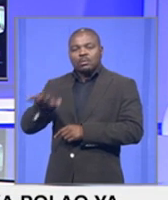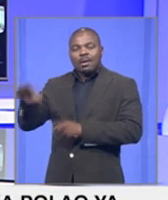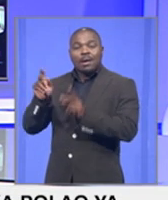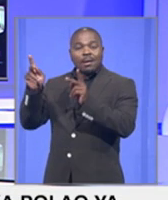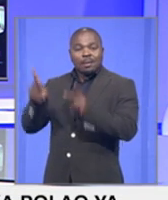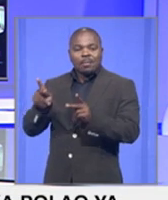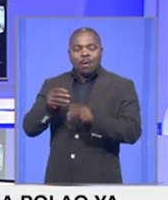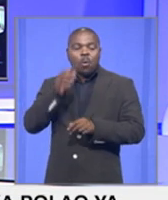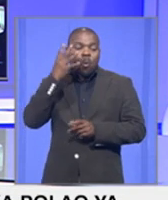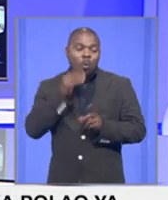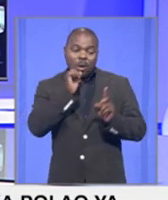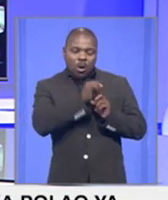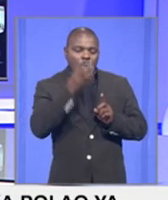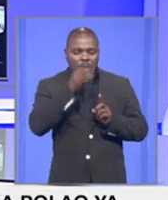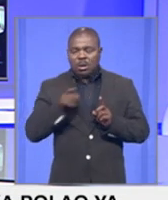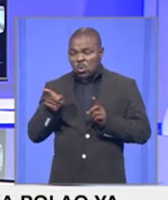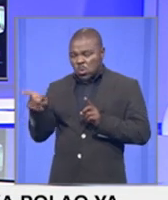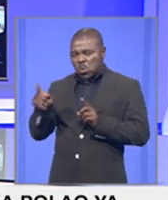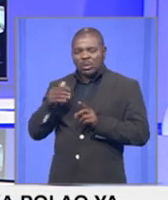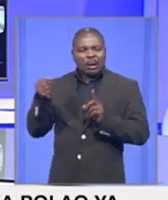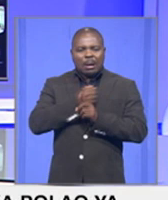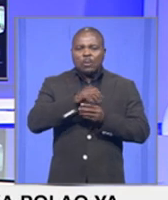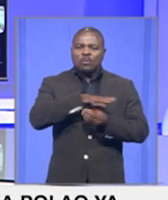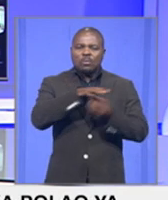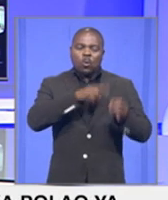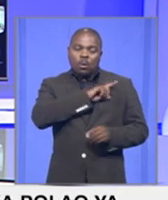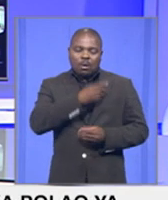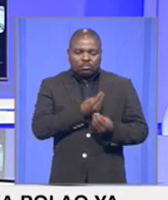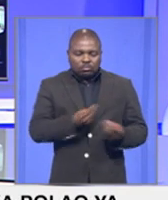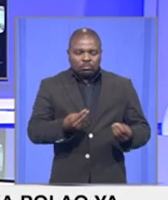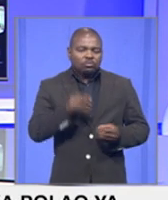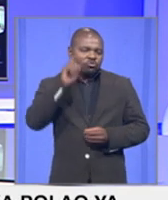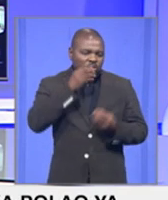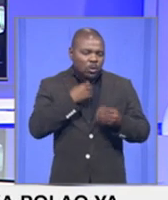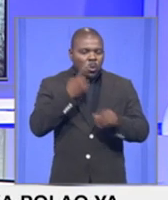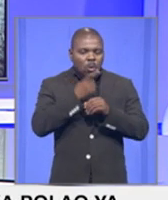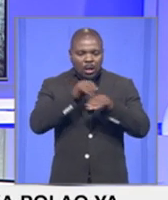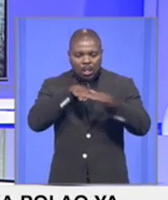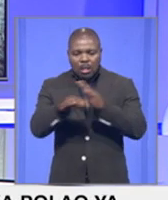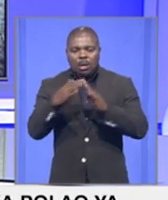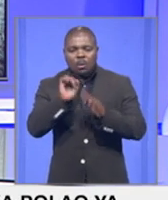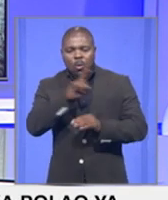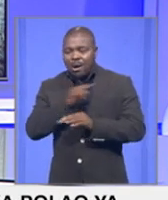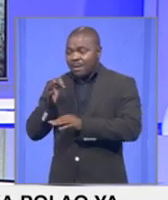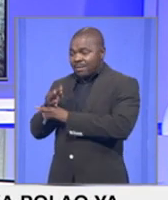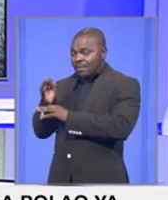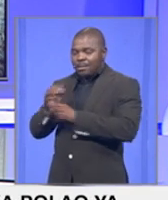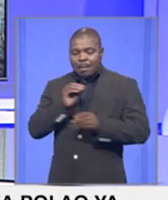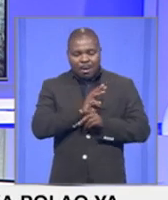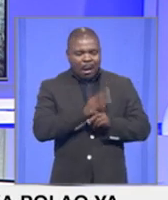sotla lelapa leo a re ditlogolo tsa gagwe di ne di tlhola di tshabetse kwa ga gagwe fa rra bone a ba tlhasela le